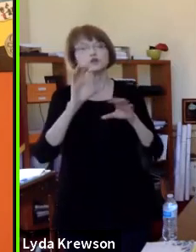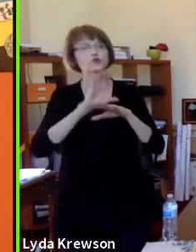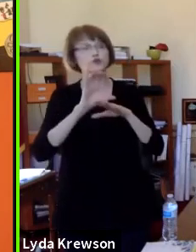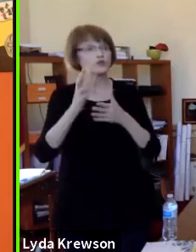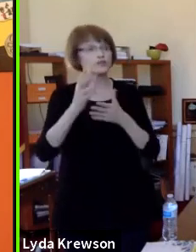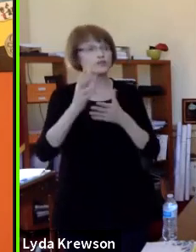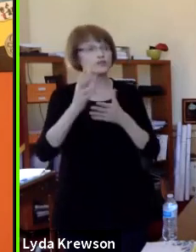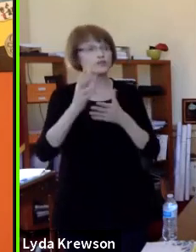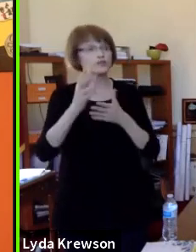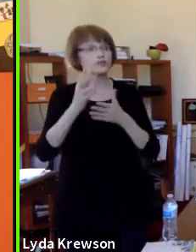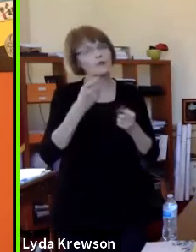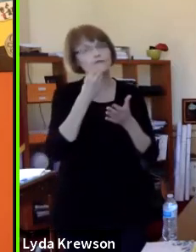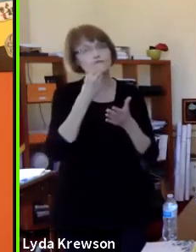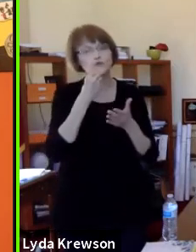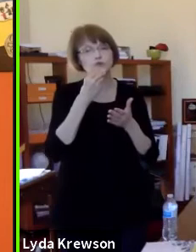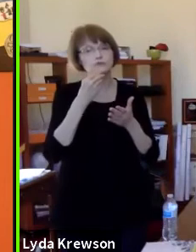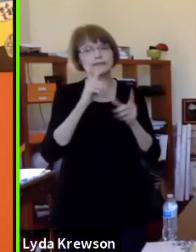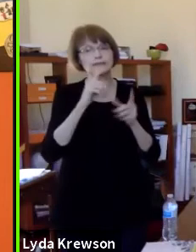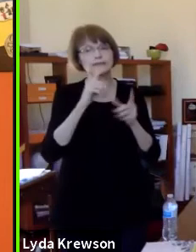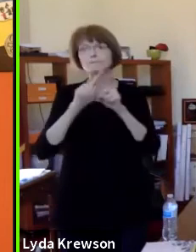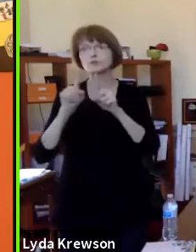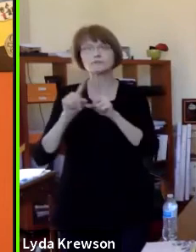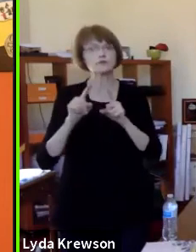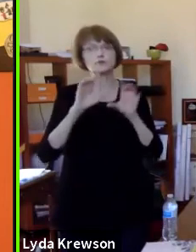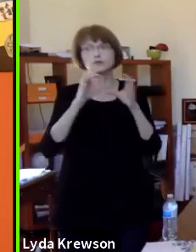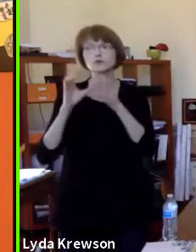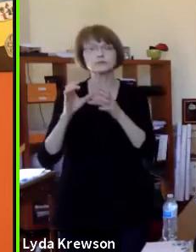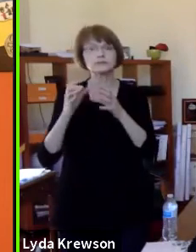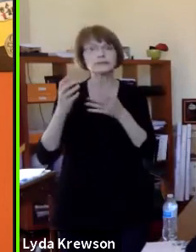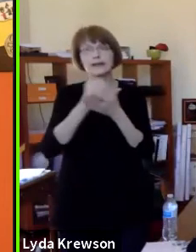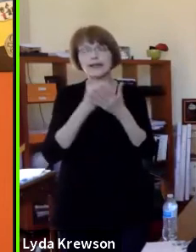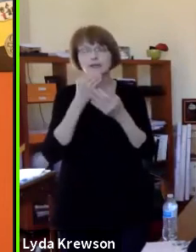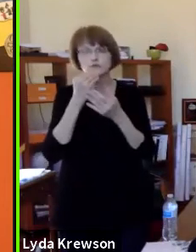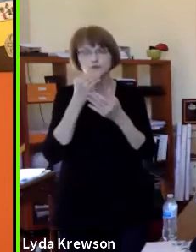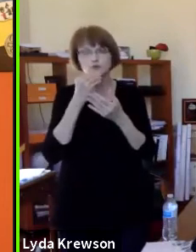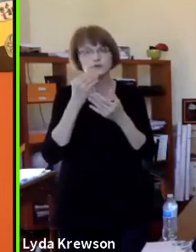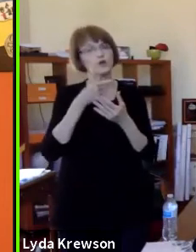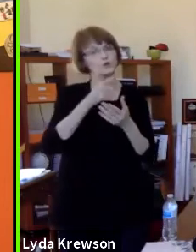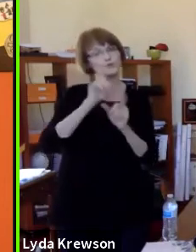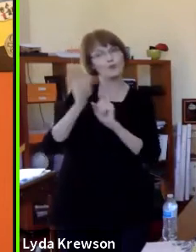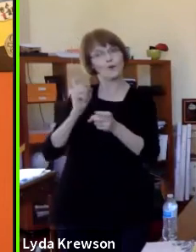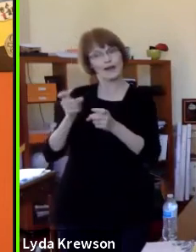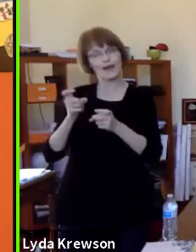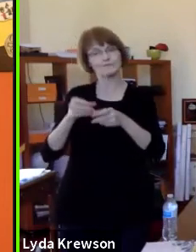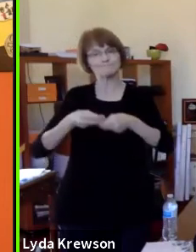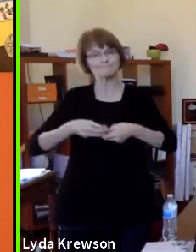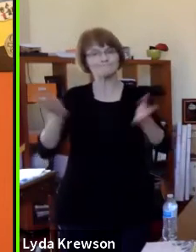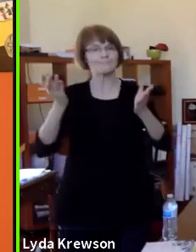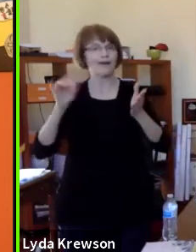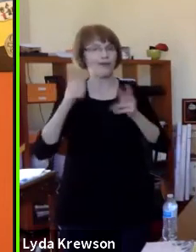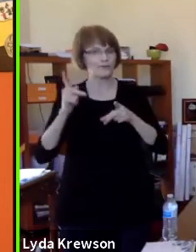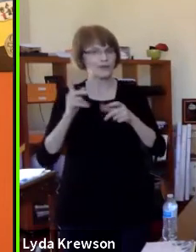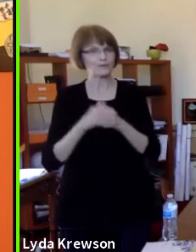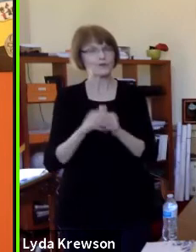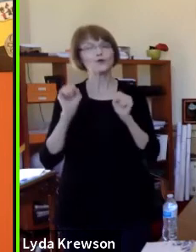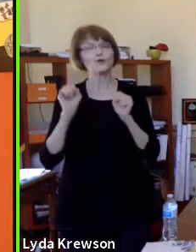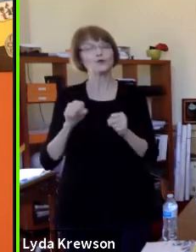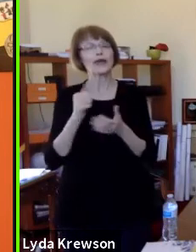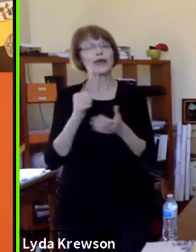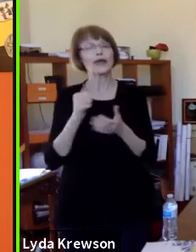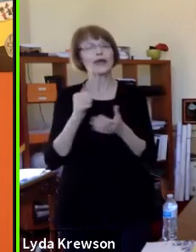collecting food. There are a lot of folks so that can get distributed out to other people. So you can help, but